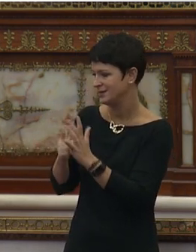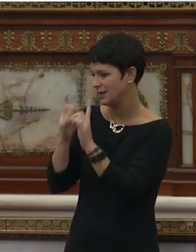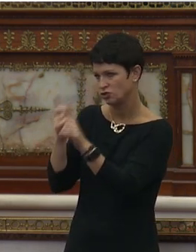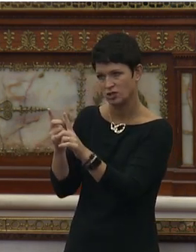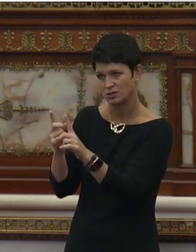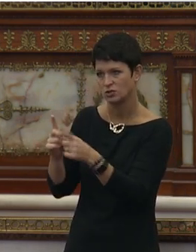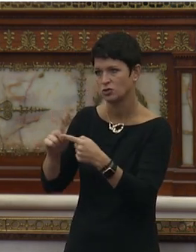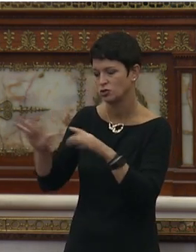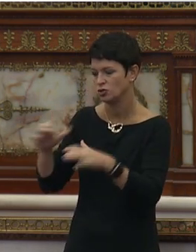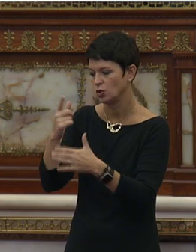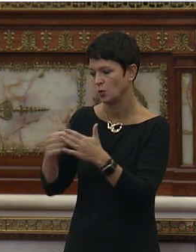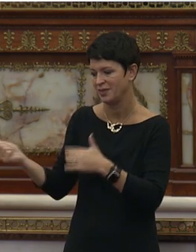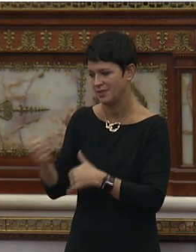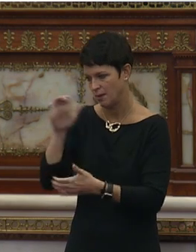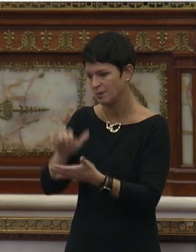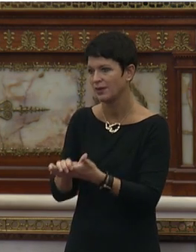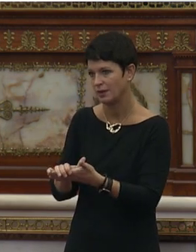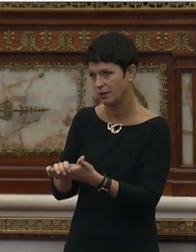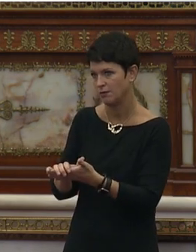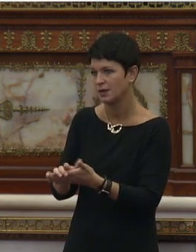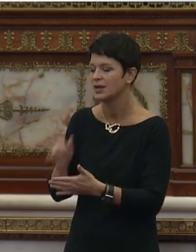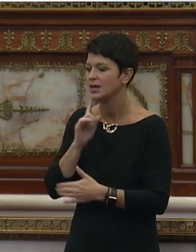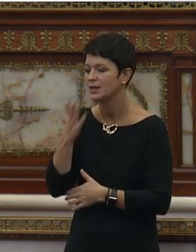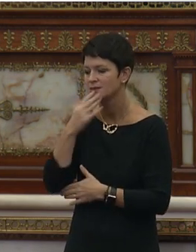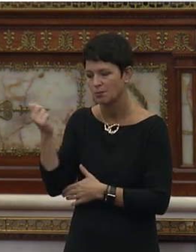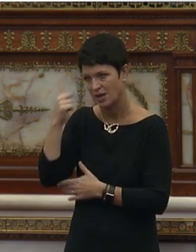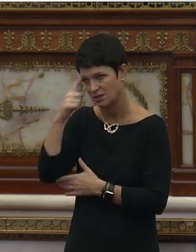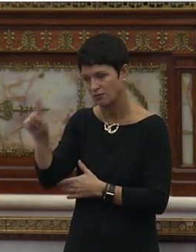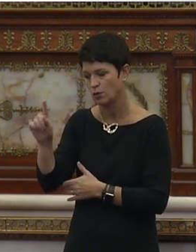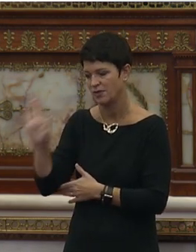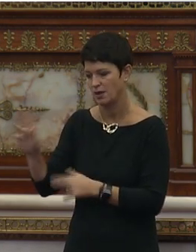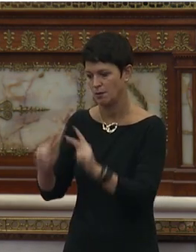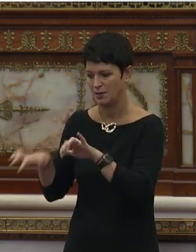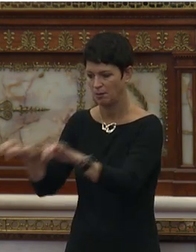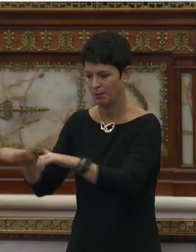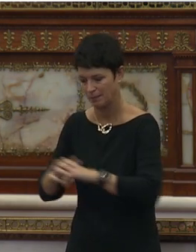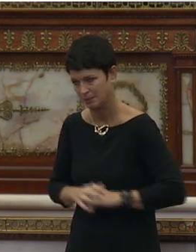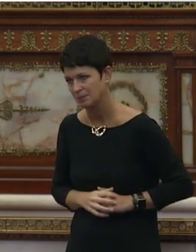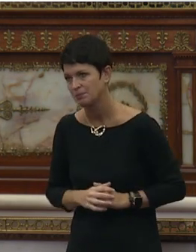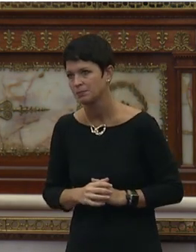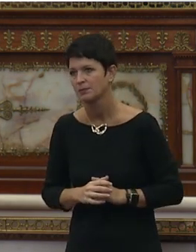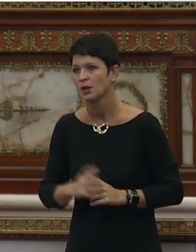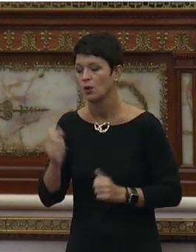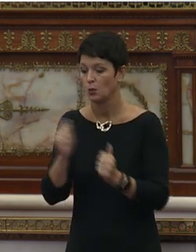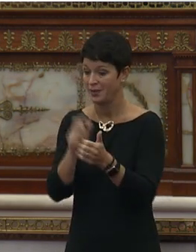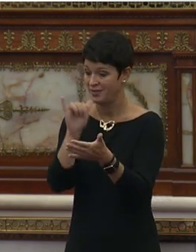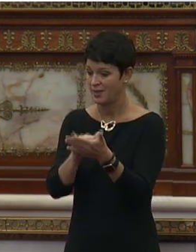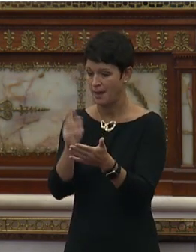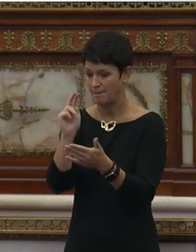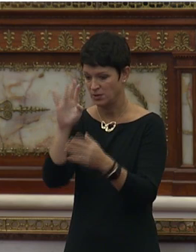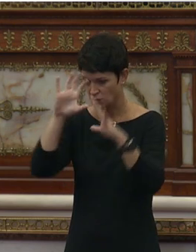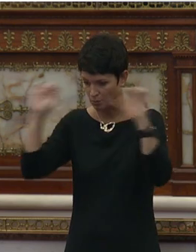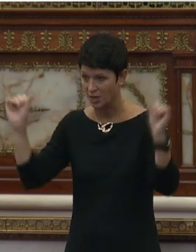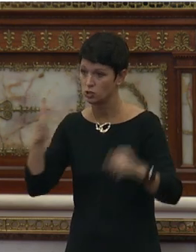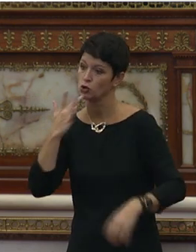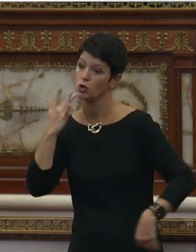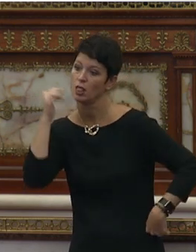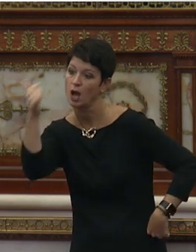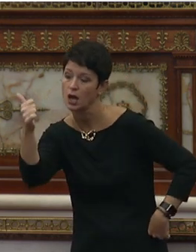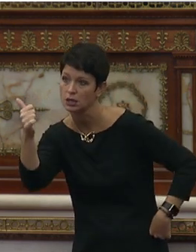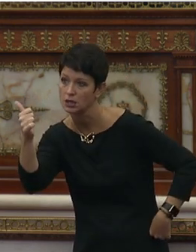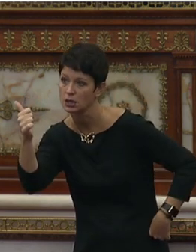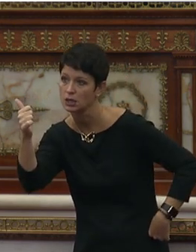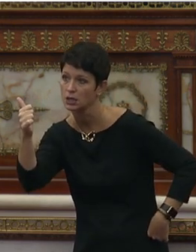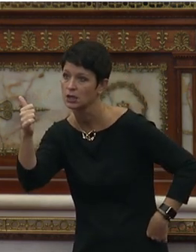intentions to do what they believe is best for their constituents. And so with that, Mr. President, good luck